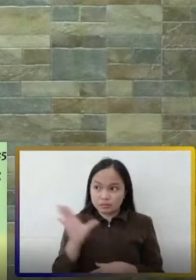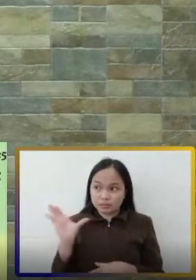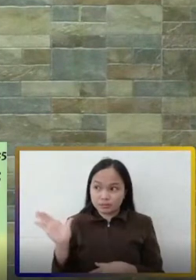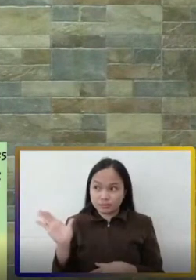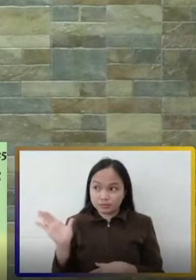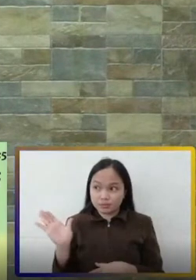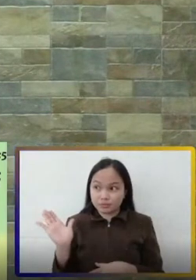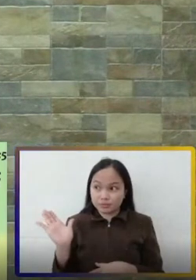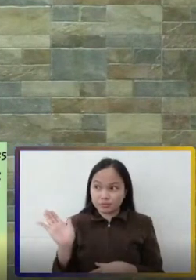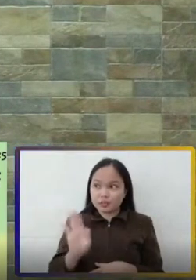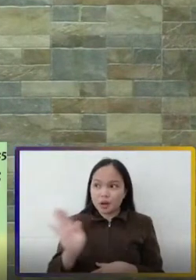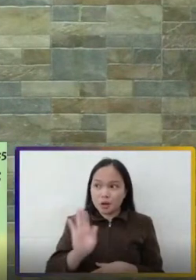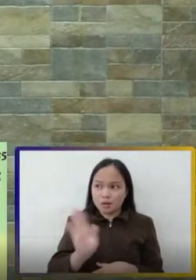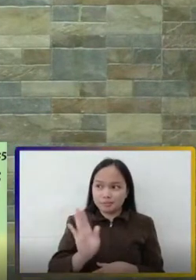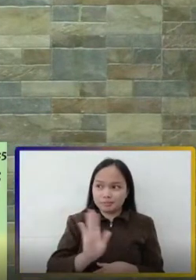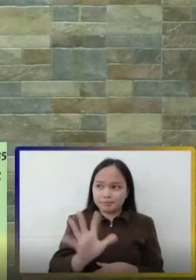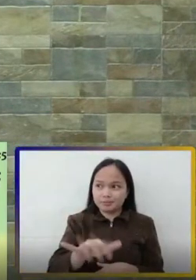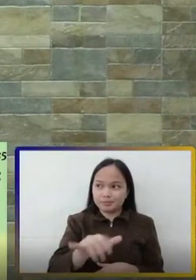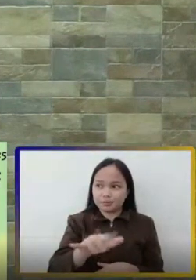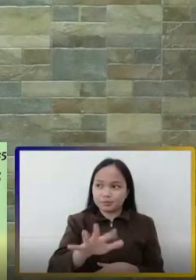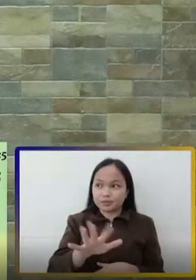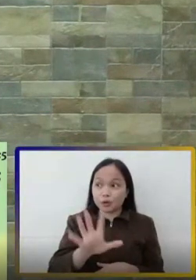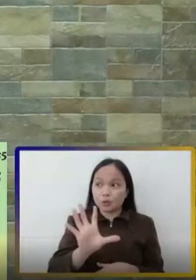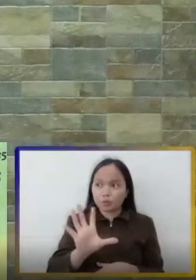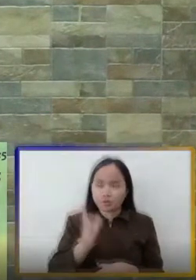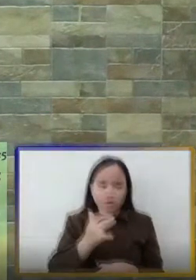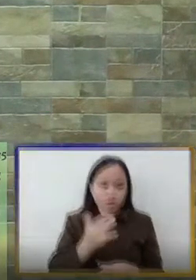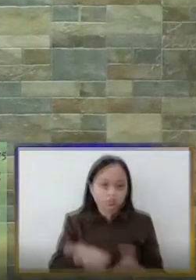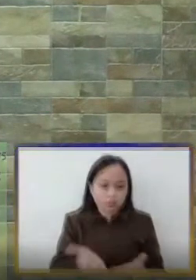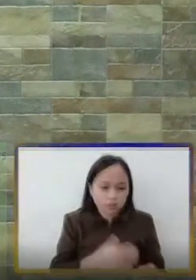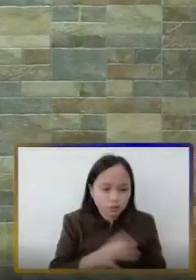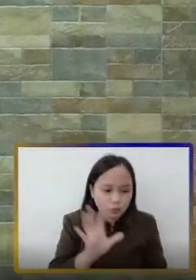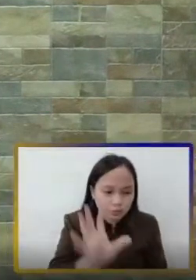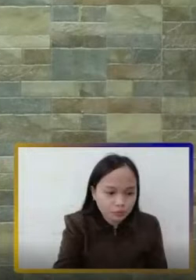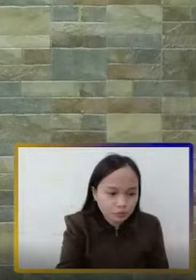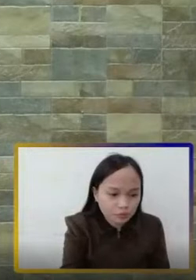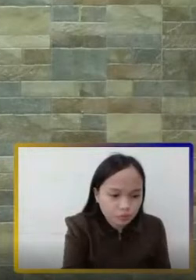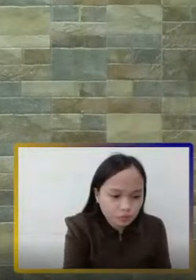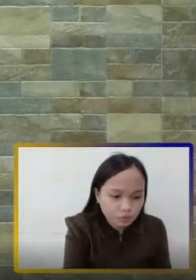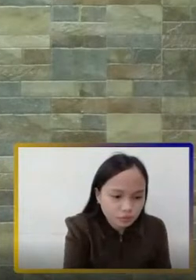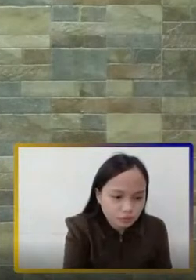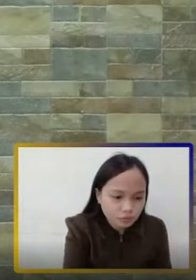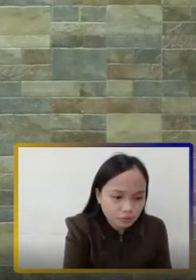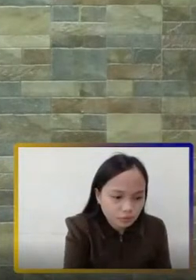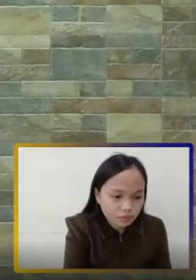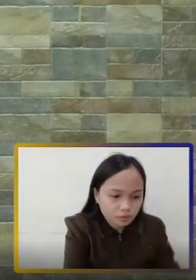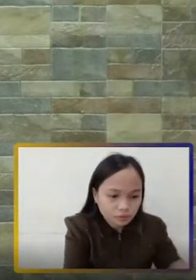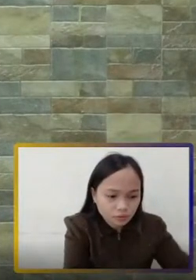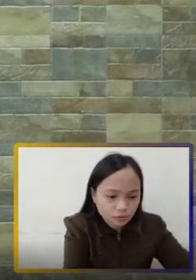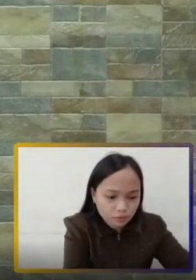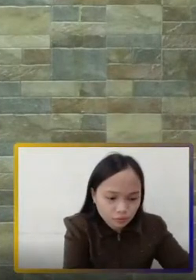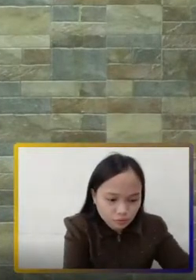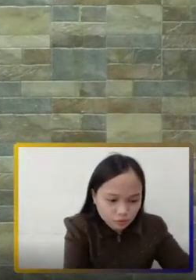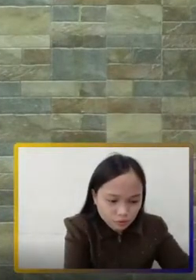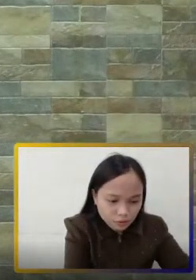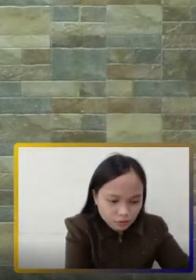I think I'm in the wrong praise mob of dead. Let's go to